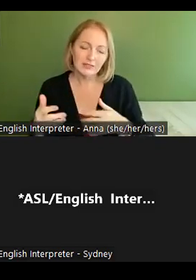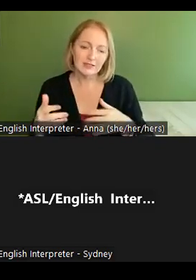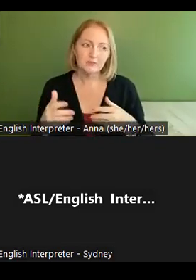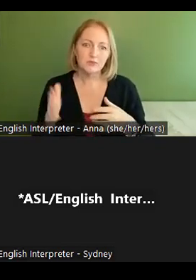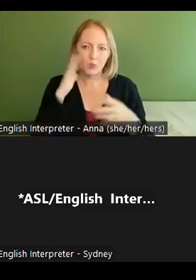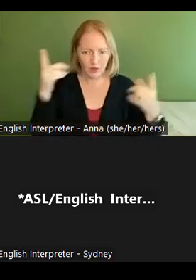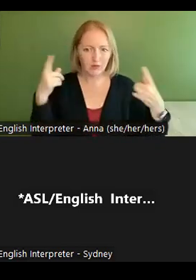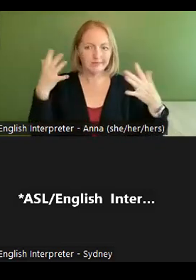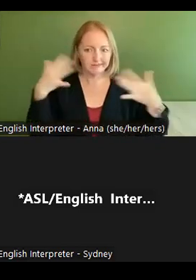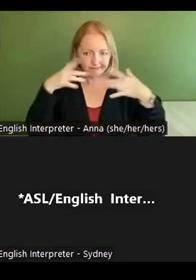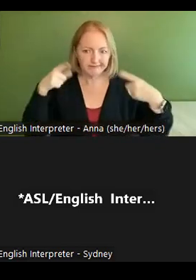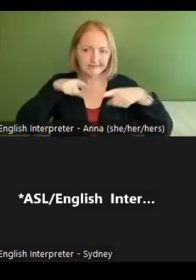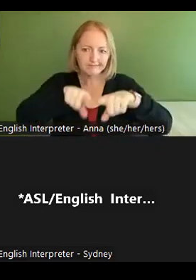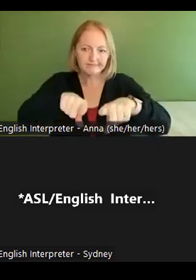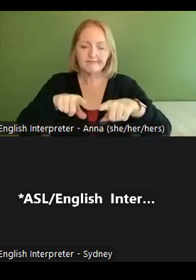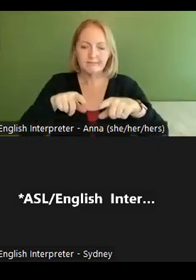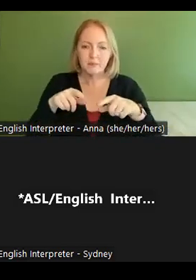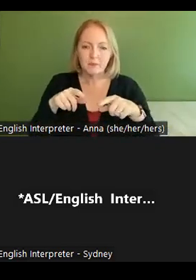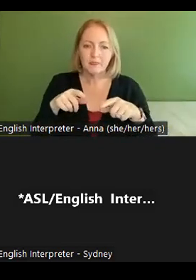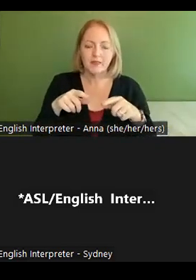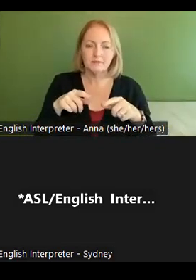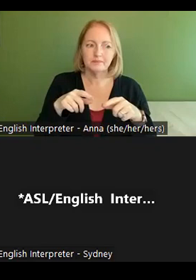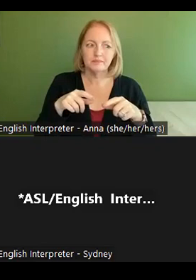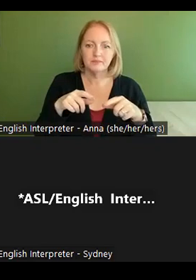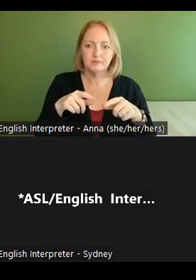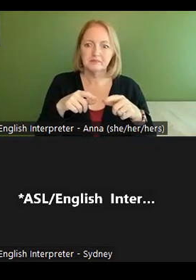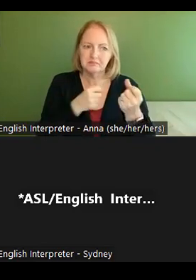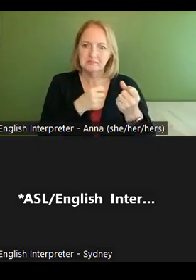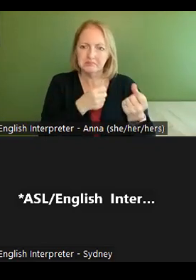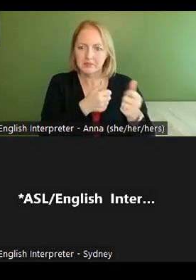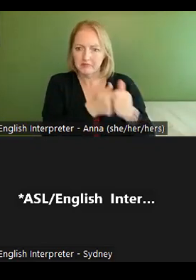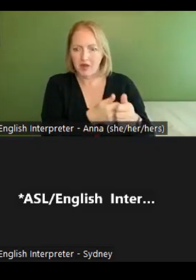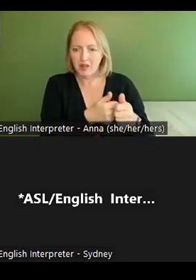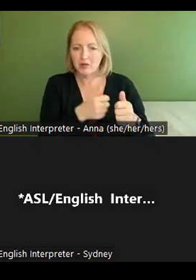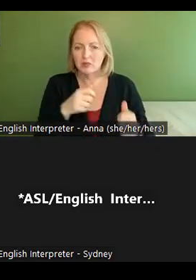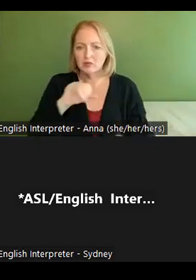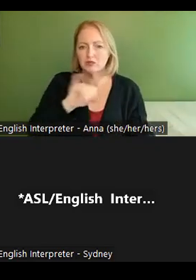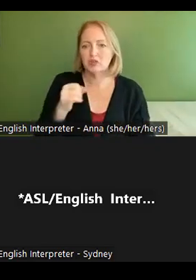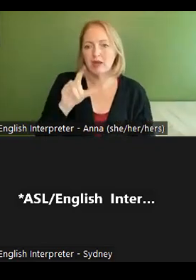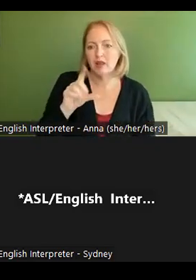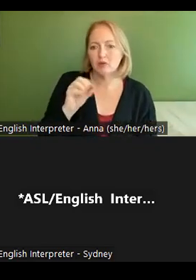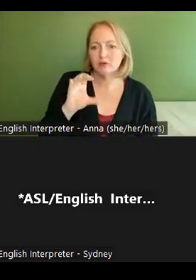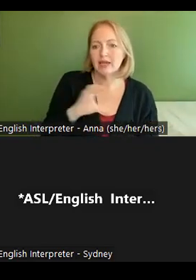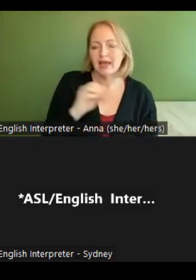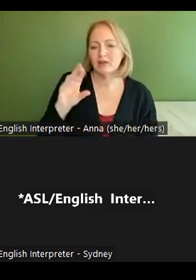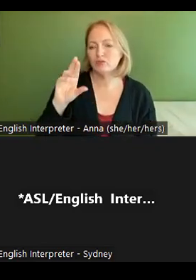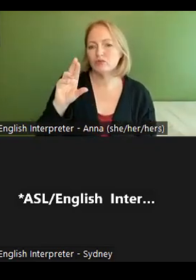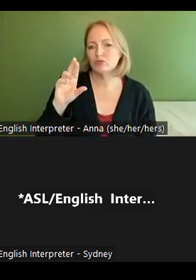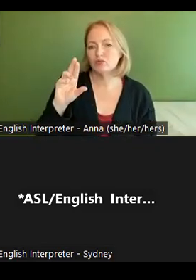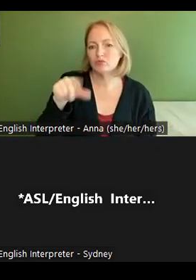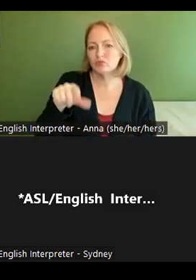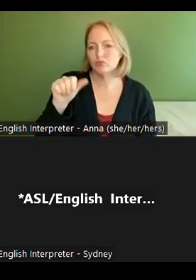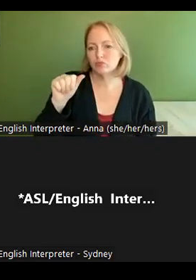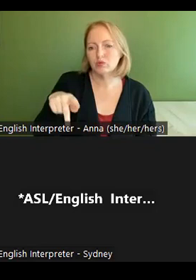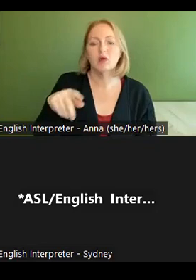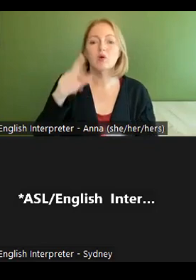align with the and build on the JLMC and Rate and Quality Work Group recommendations. And the